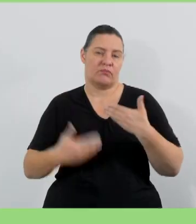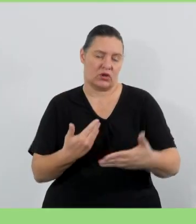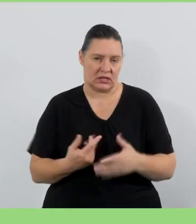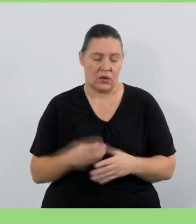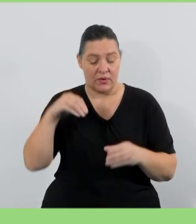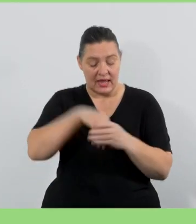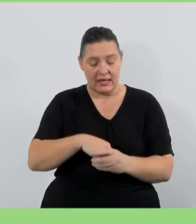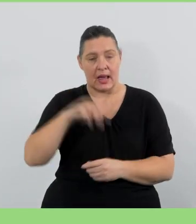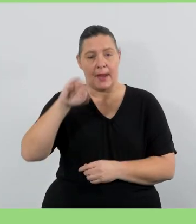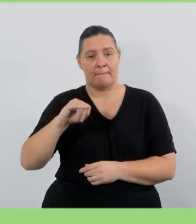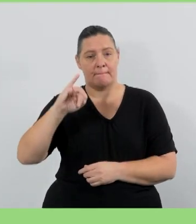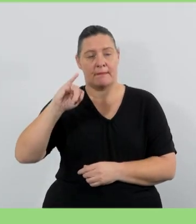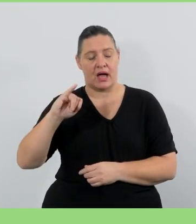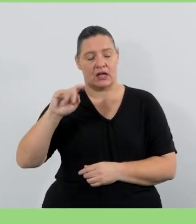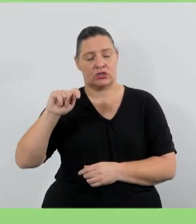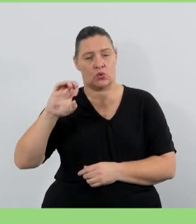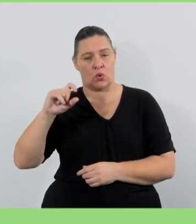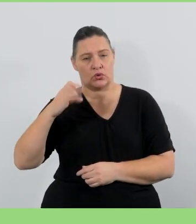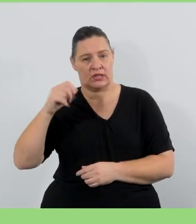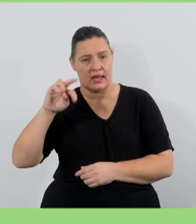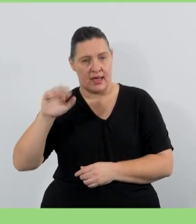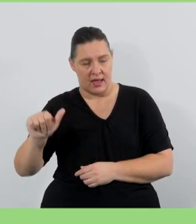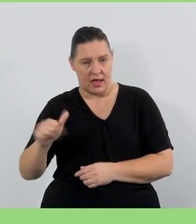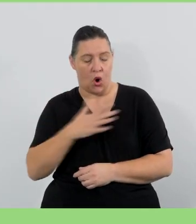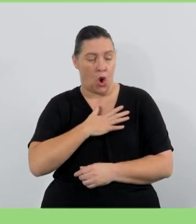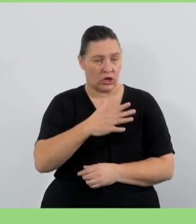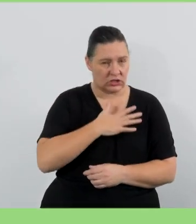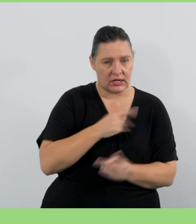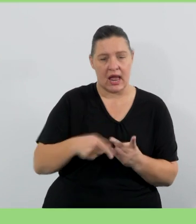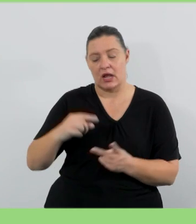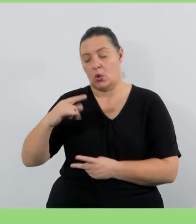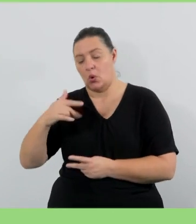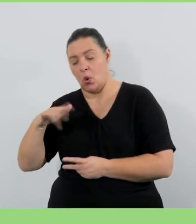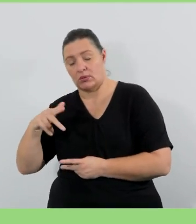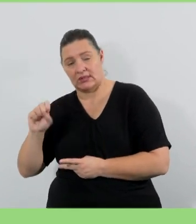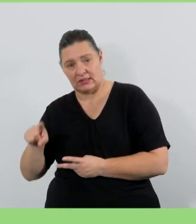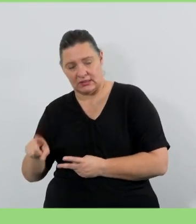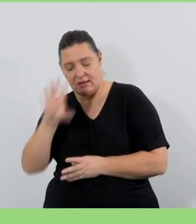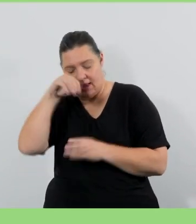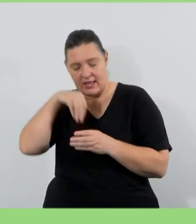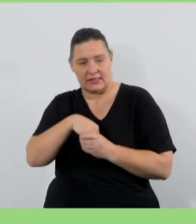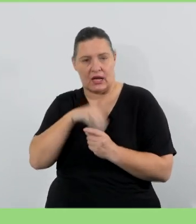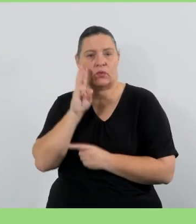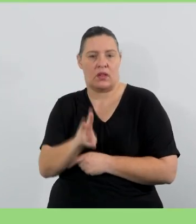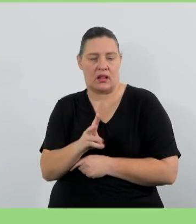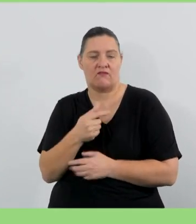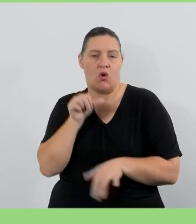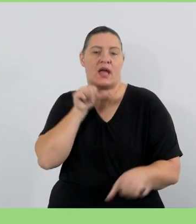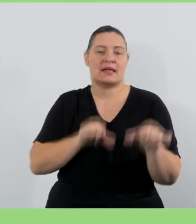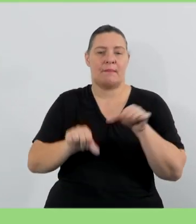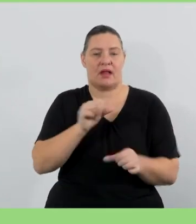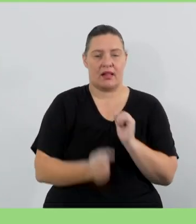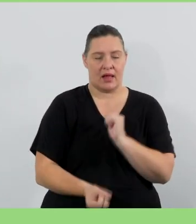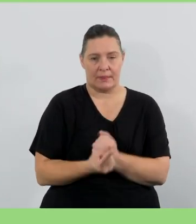in the mitochondria, the oxygen and the glucose are going to go inside for a